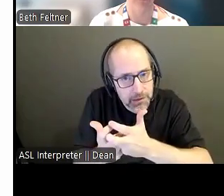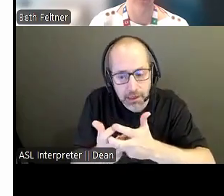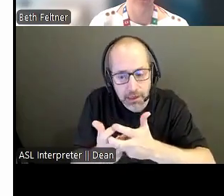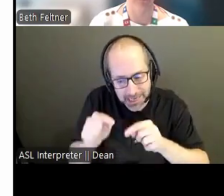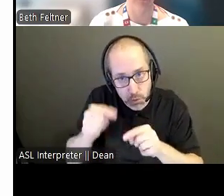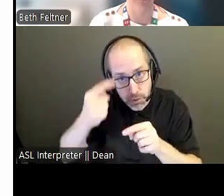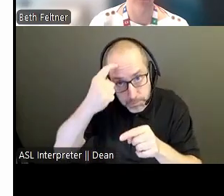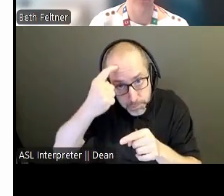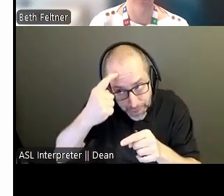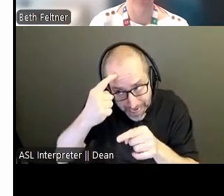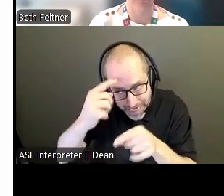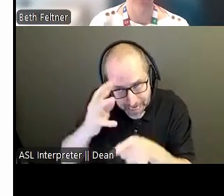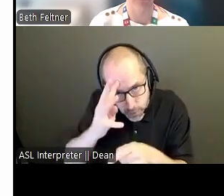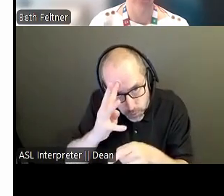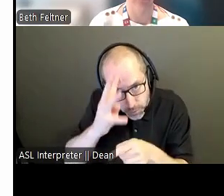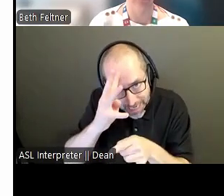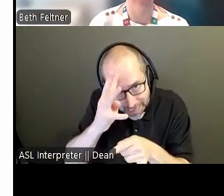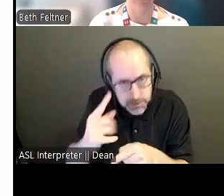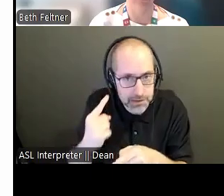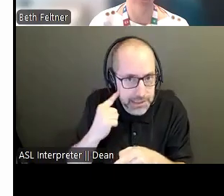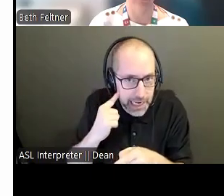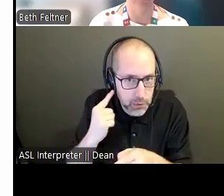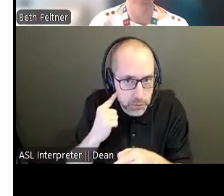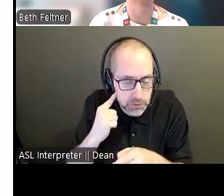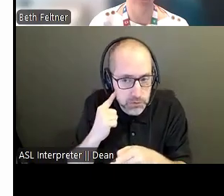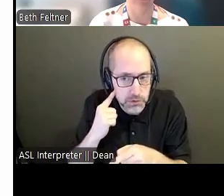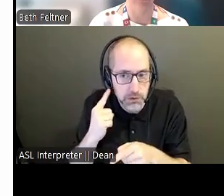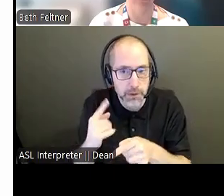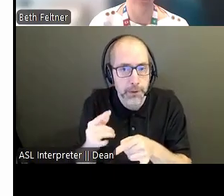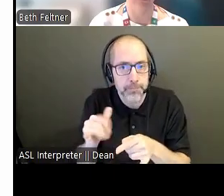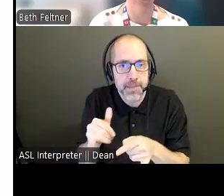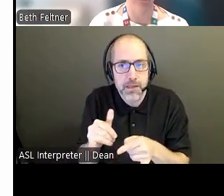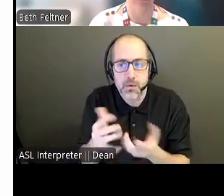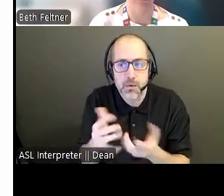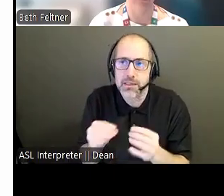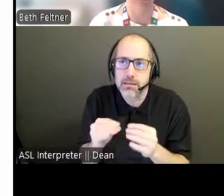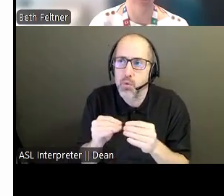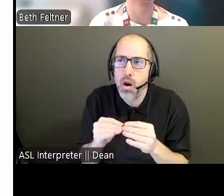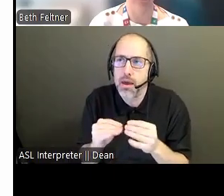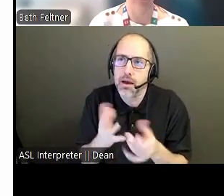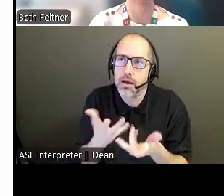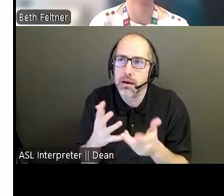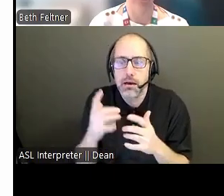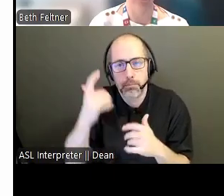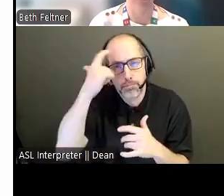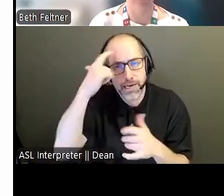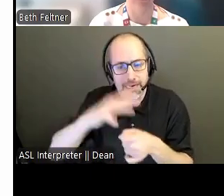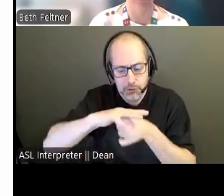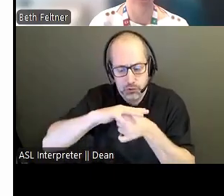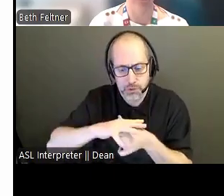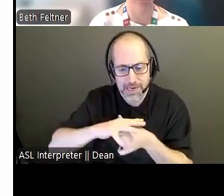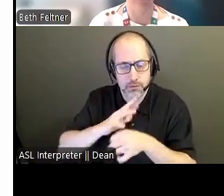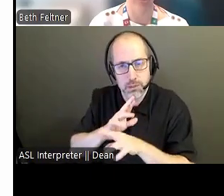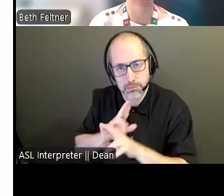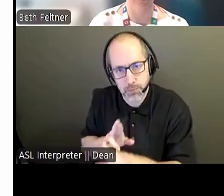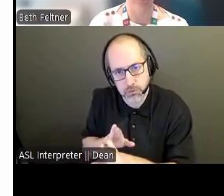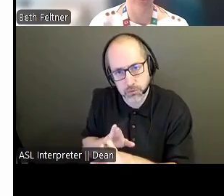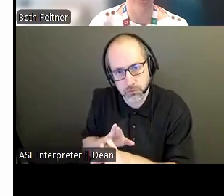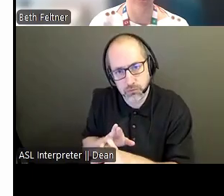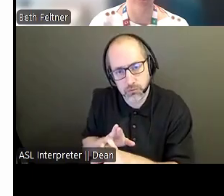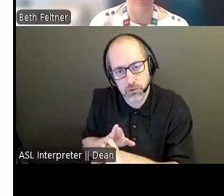And it sort of starts this distress response. And, the more we think about